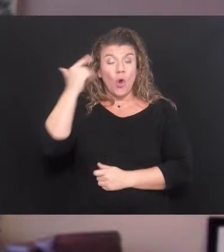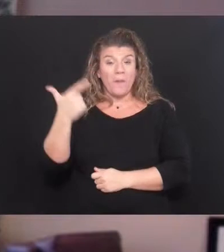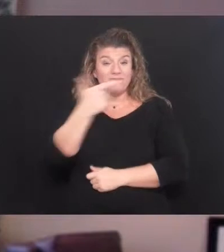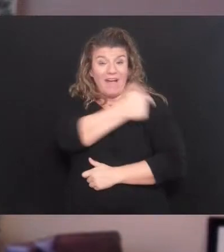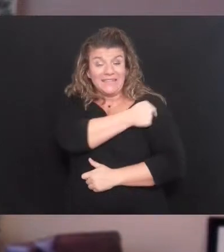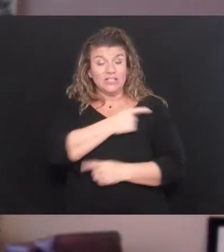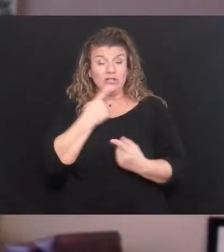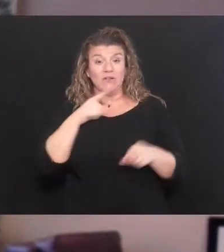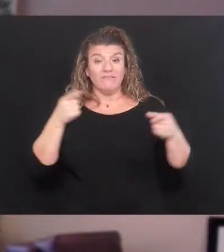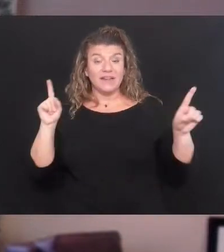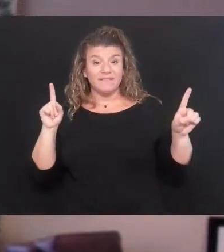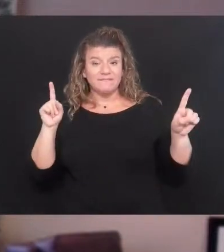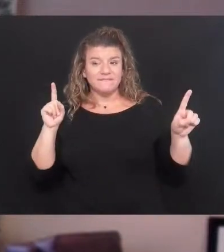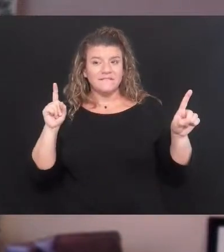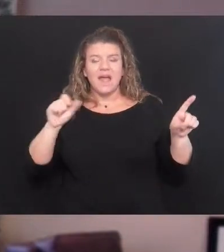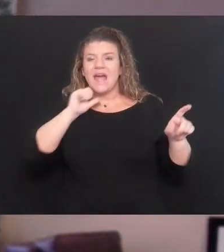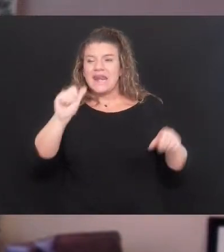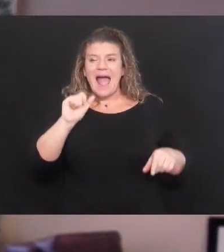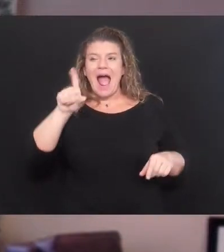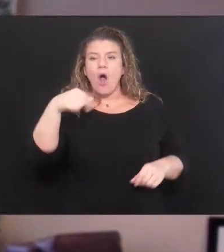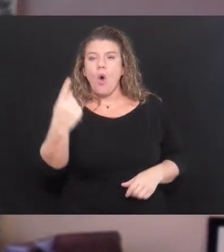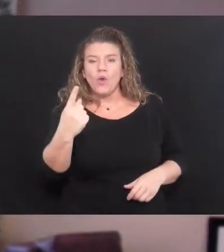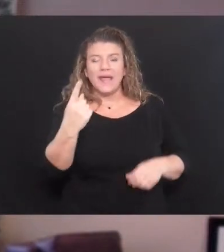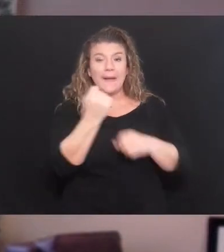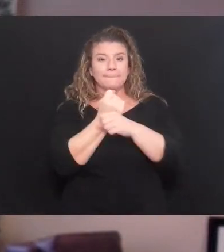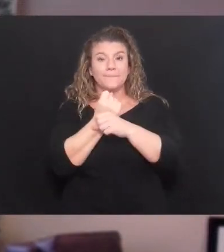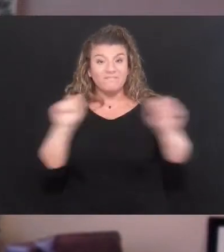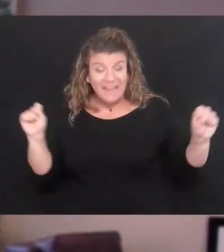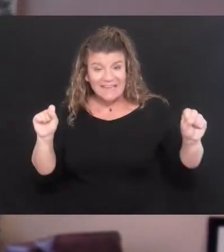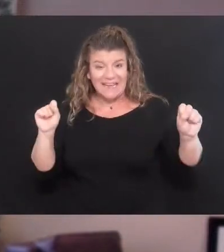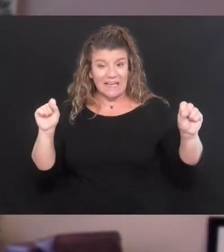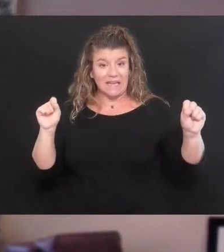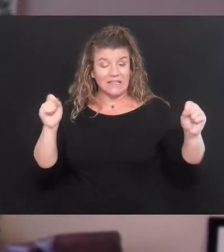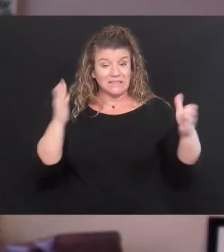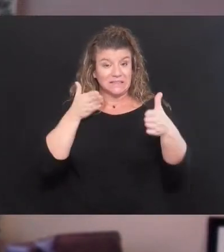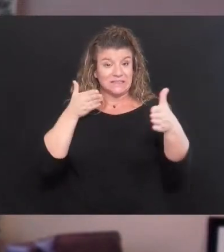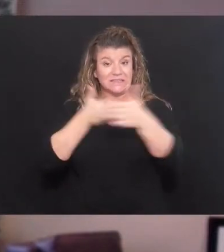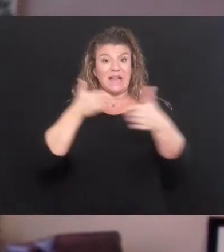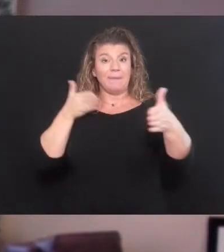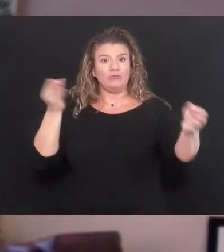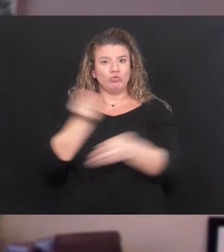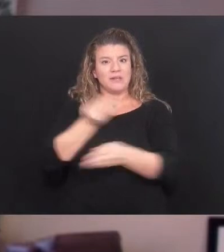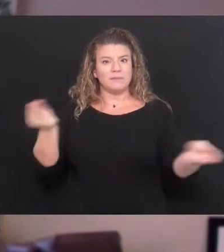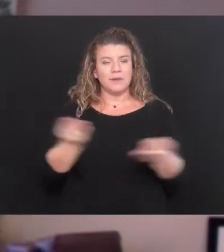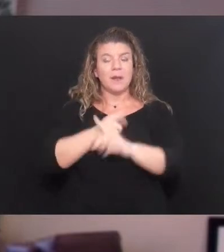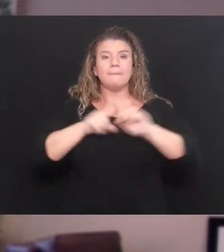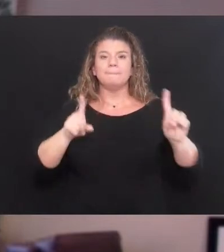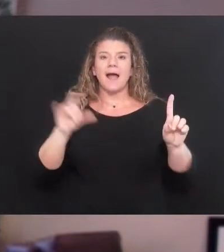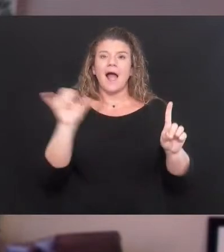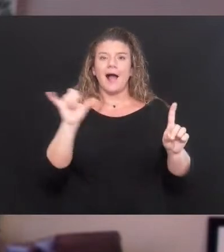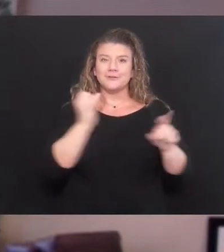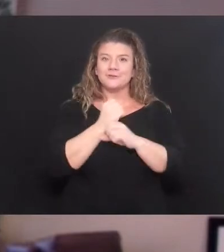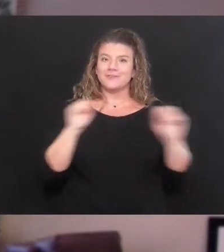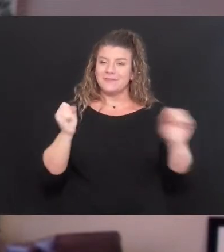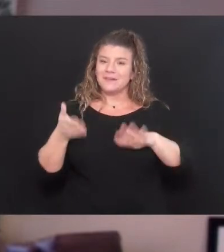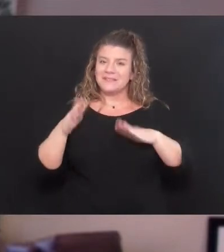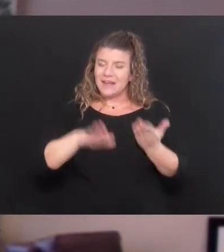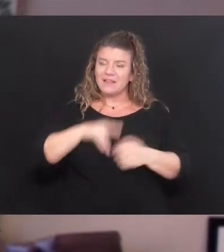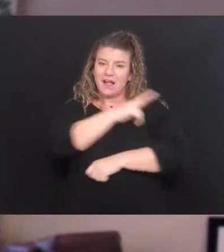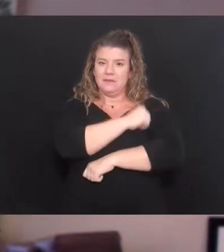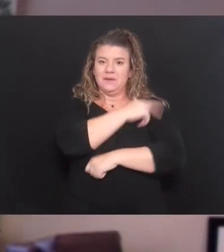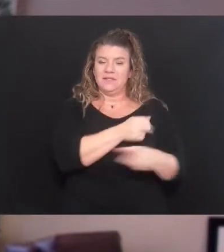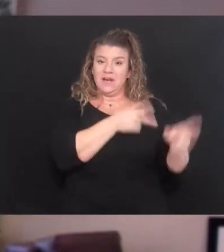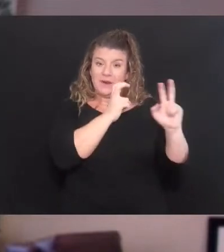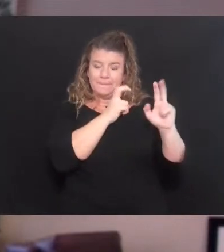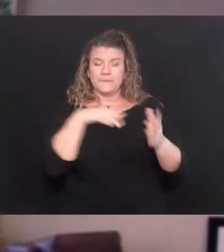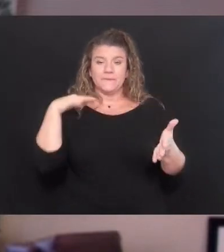effective in not only preventing transmission, but also in preventing death or hospitalization. In a study from